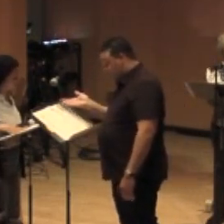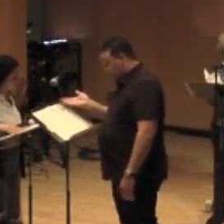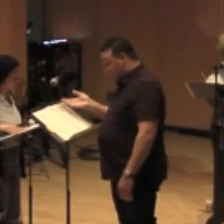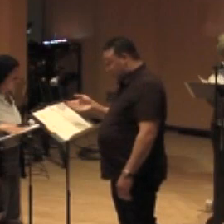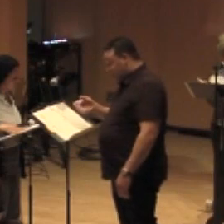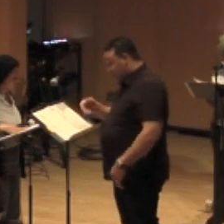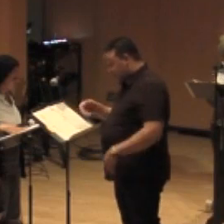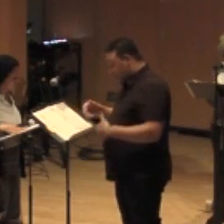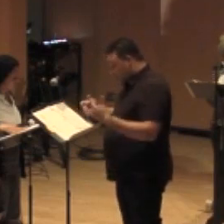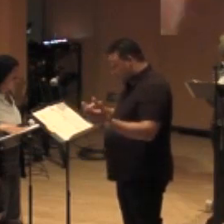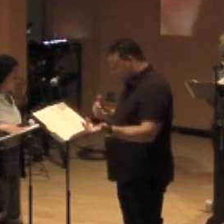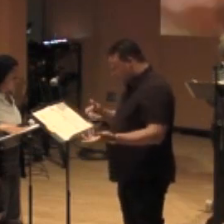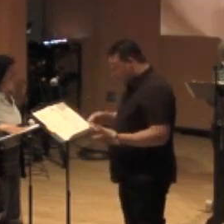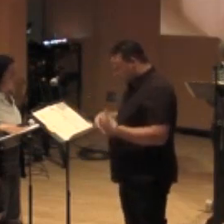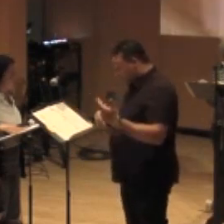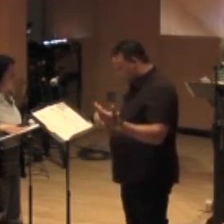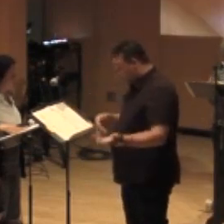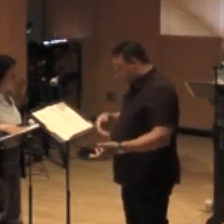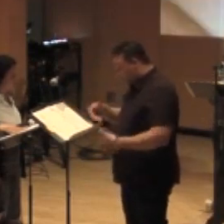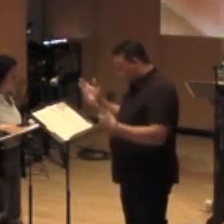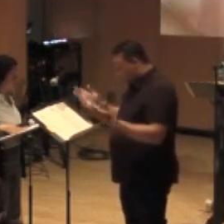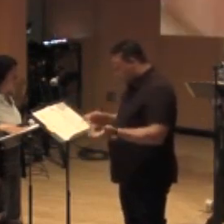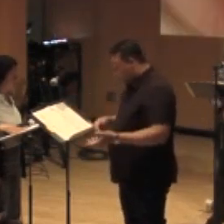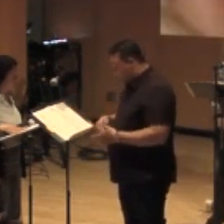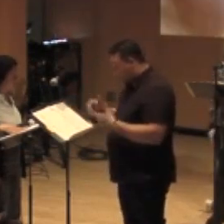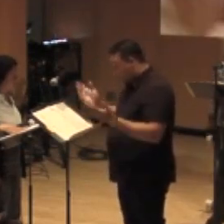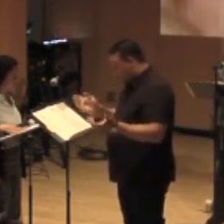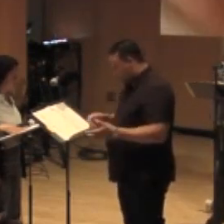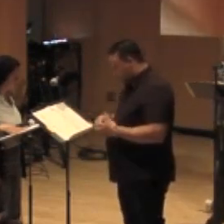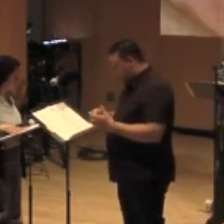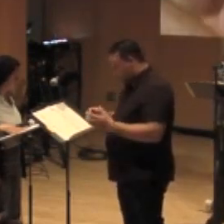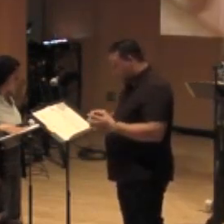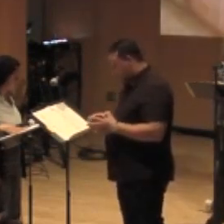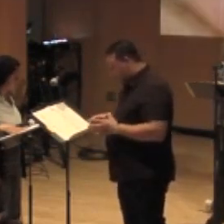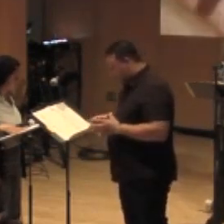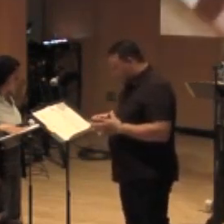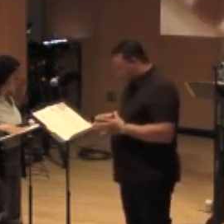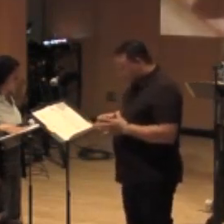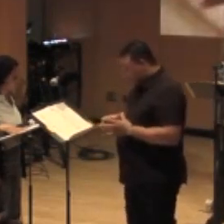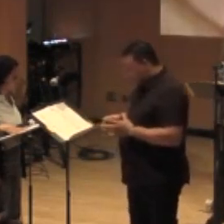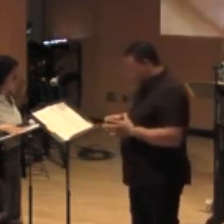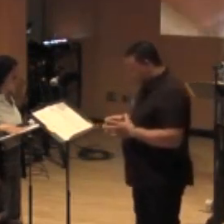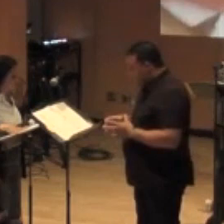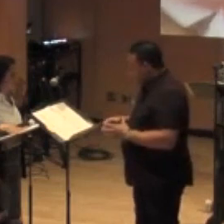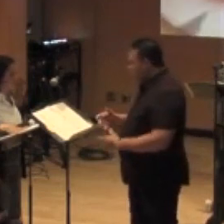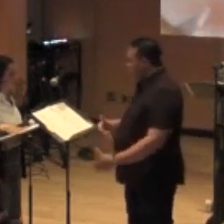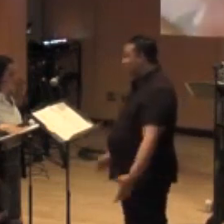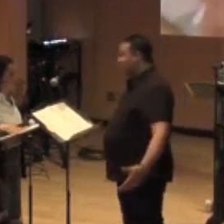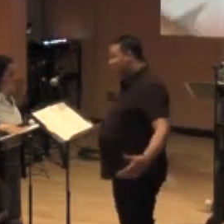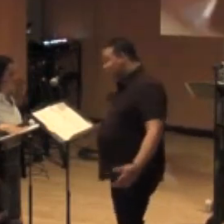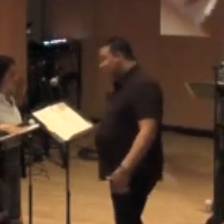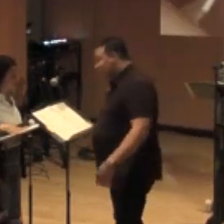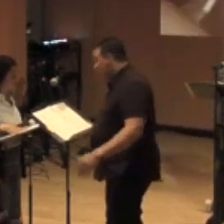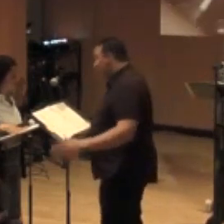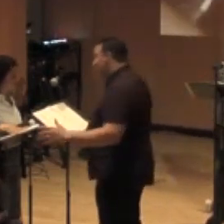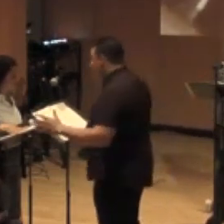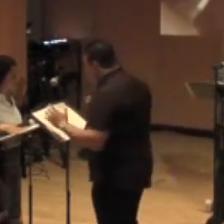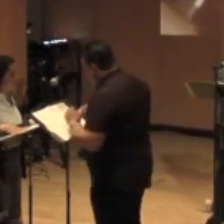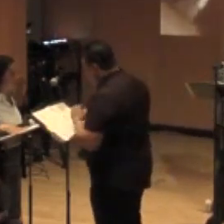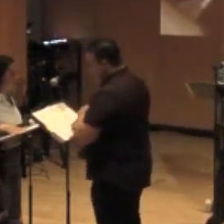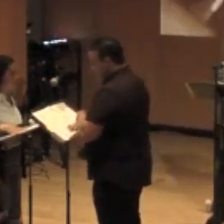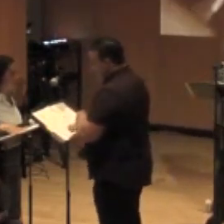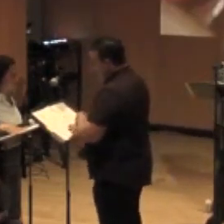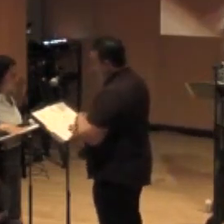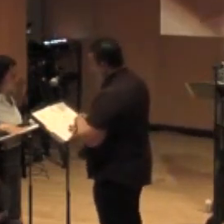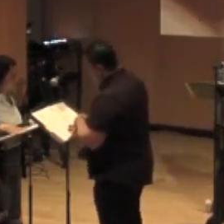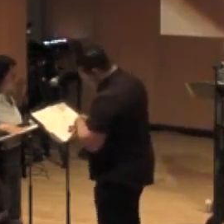and so I sit there and the waves crash and the boat Dives up and down and time passes and you